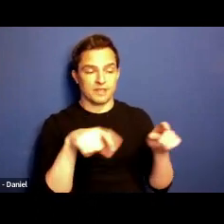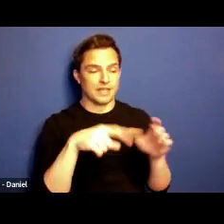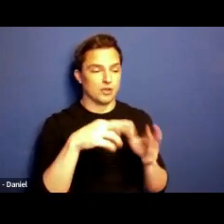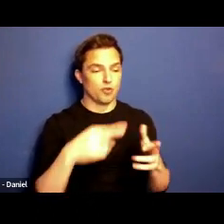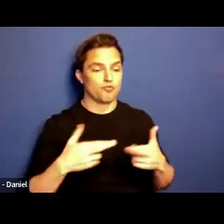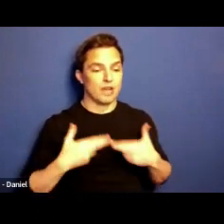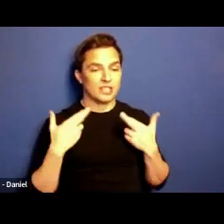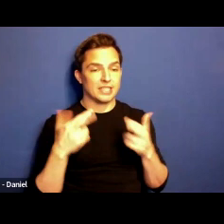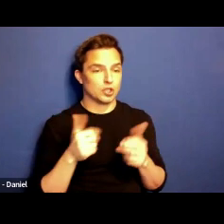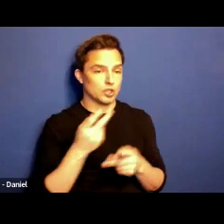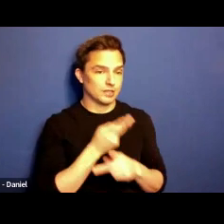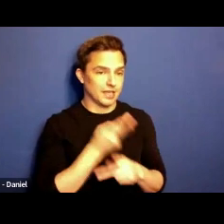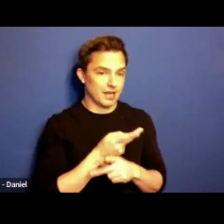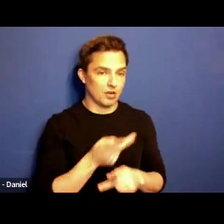care.